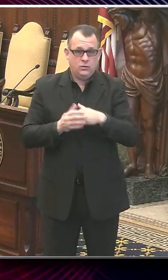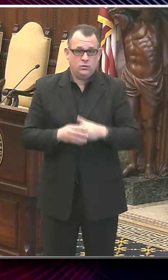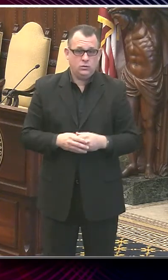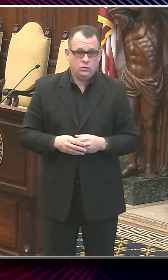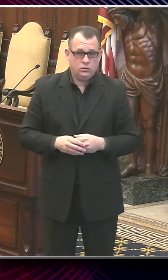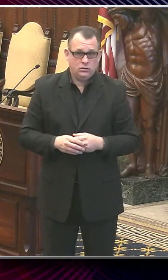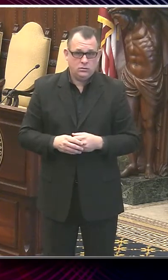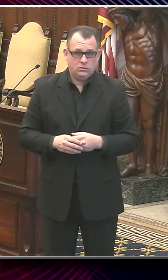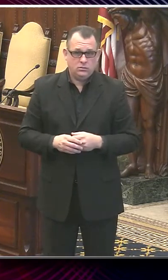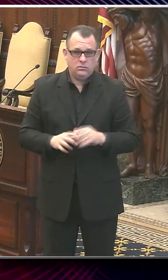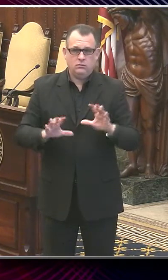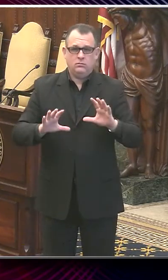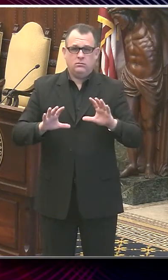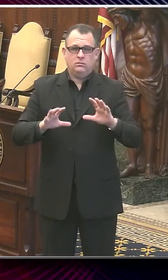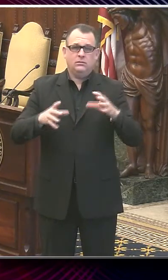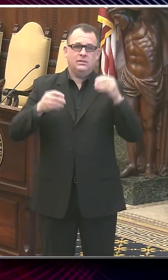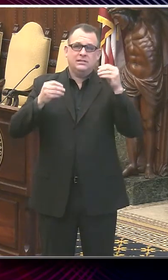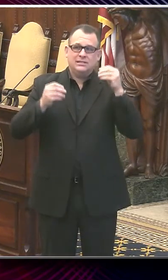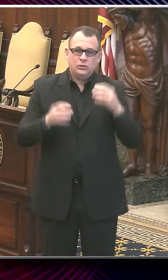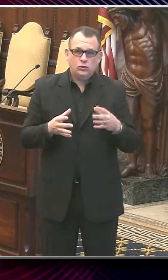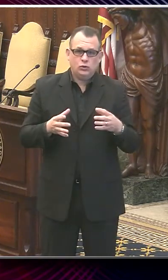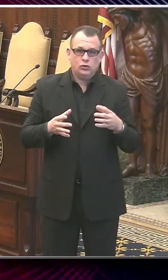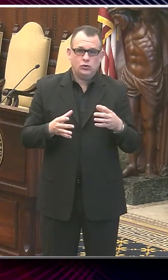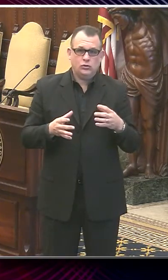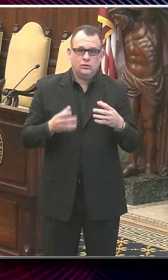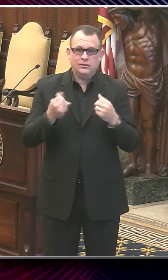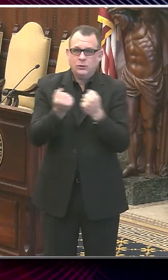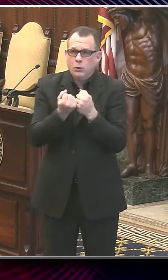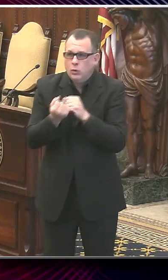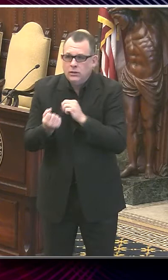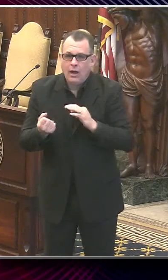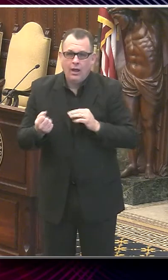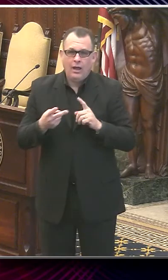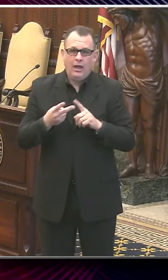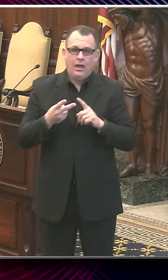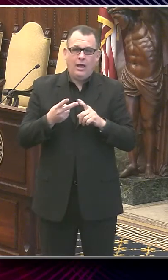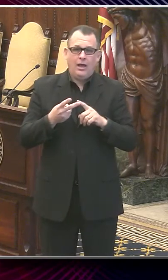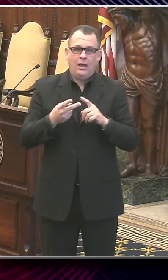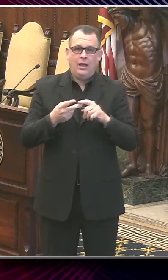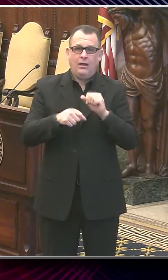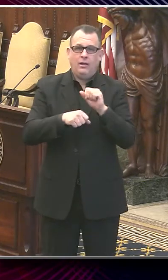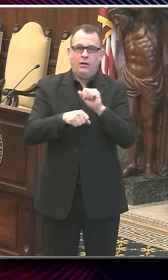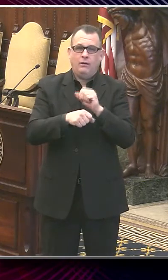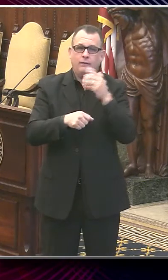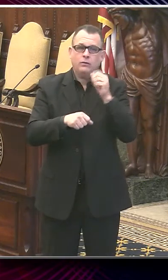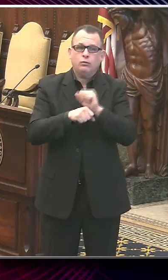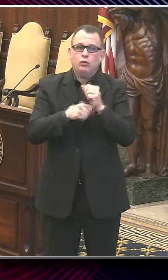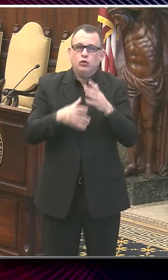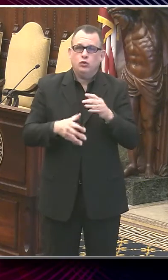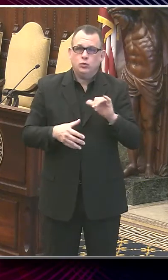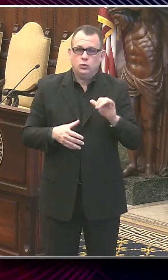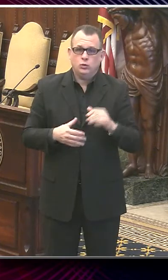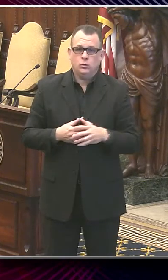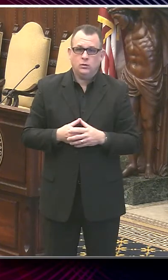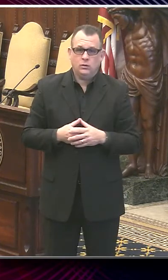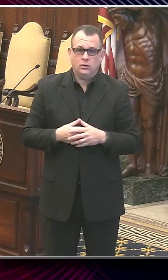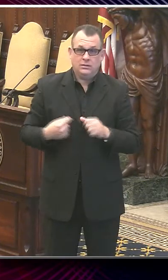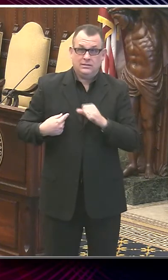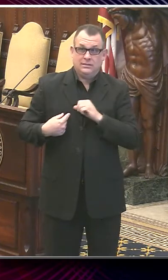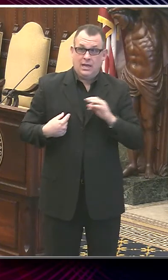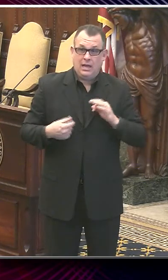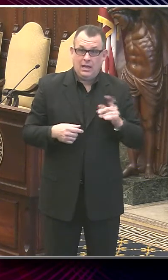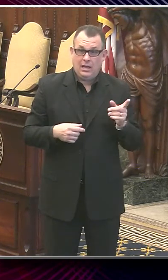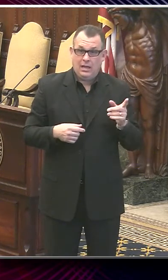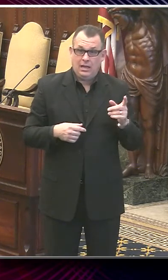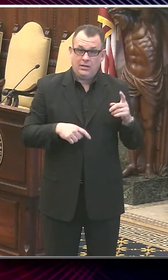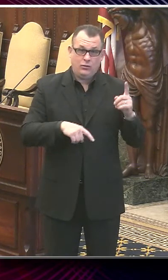should say teachers, school support staff, and child care workers. And for those staff that were not able to